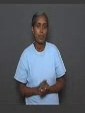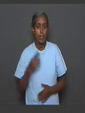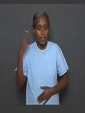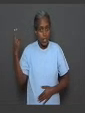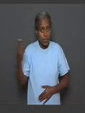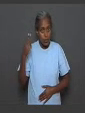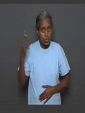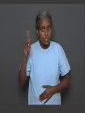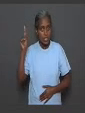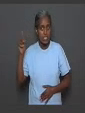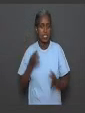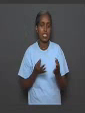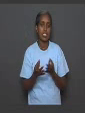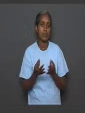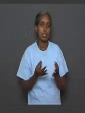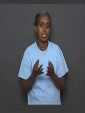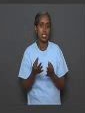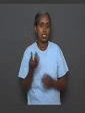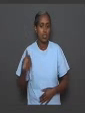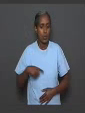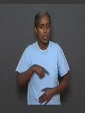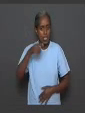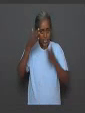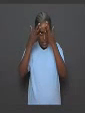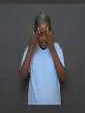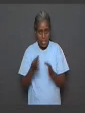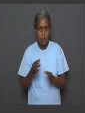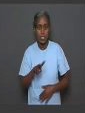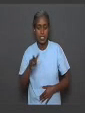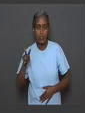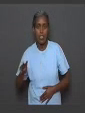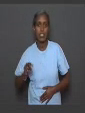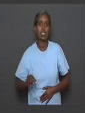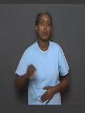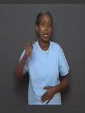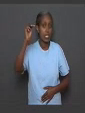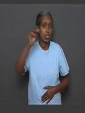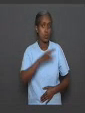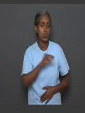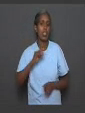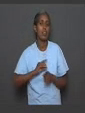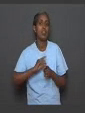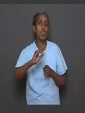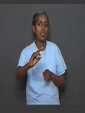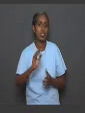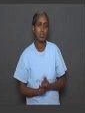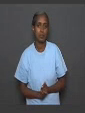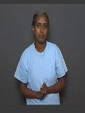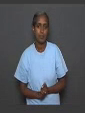Using this expression, we can determine the vector's magnitude and direction.